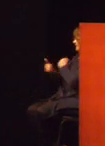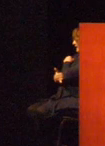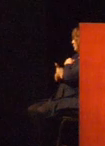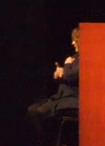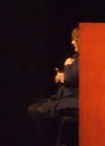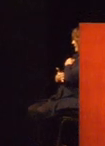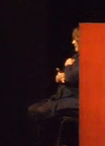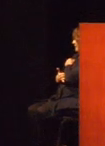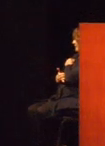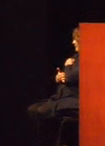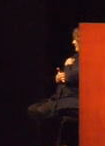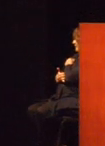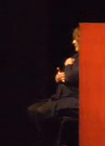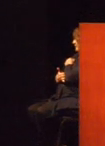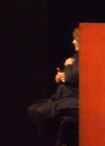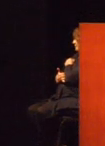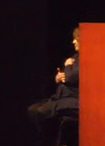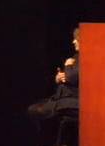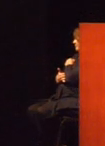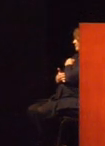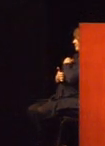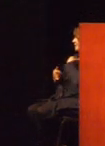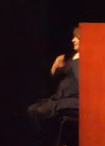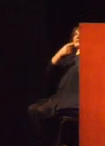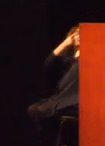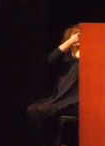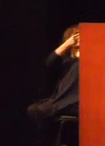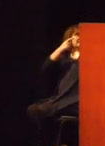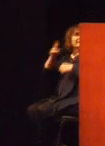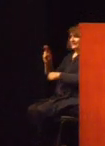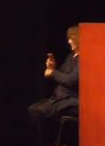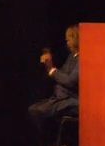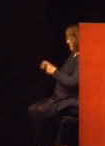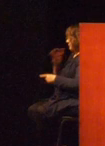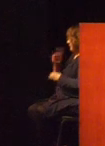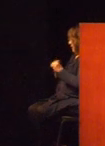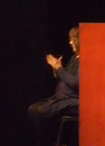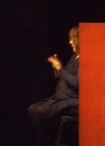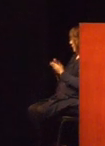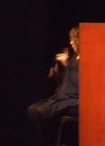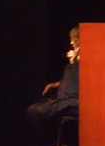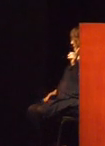case, this is a slide we use when we're talking about our book, to really,